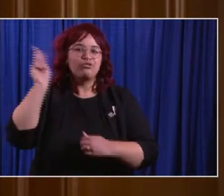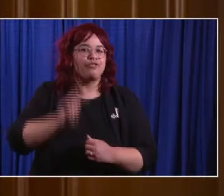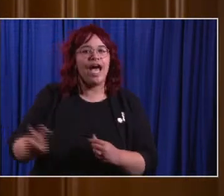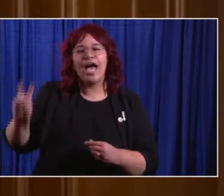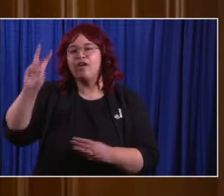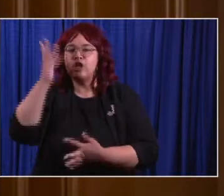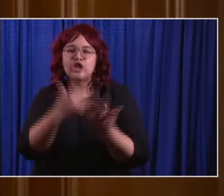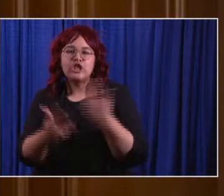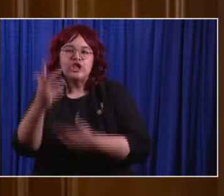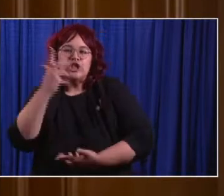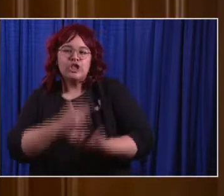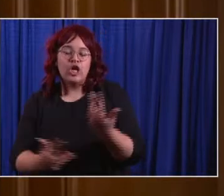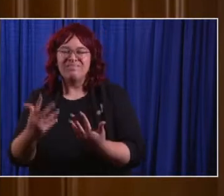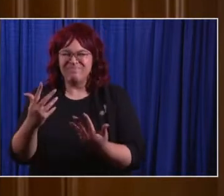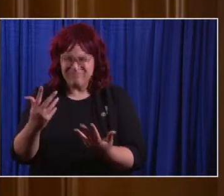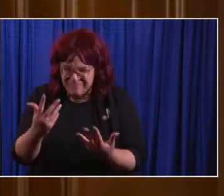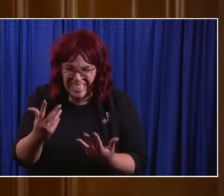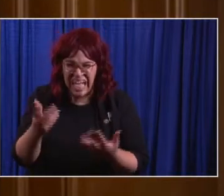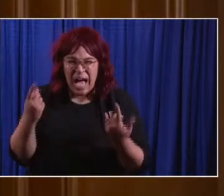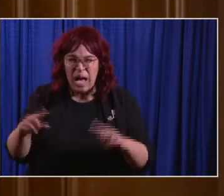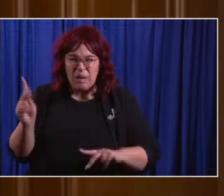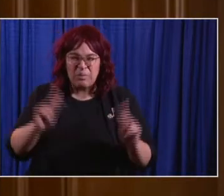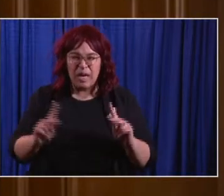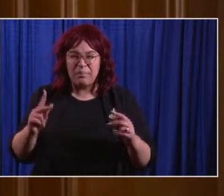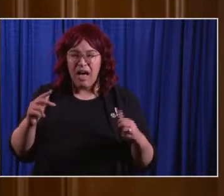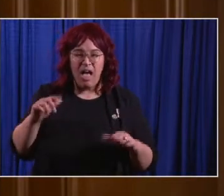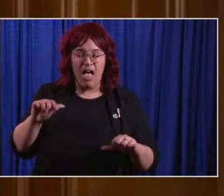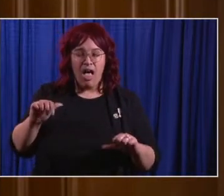the shot, how does that change that?